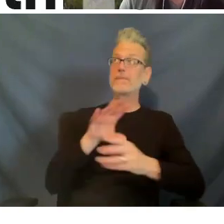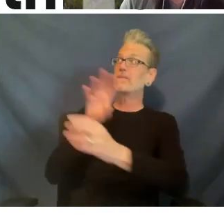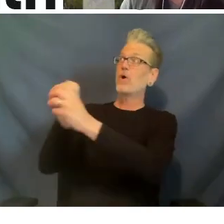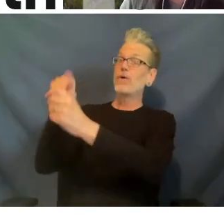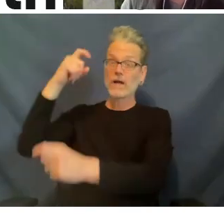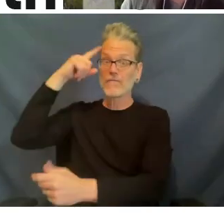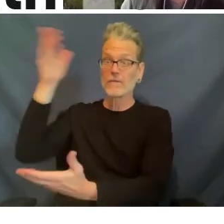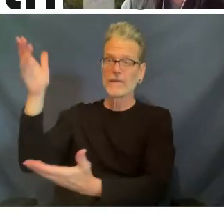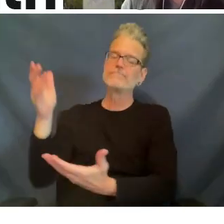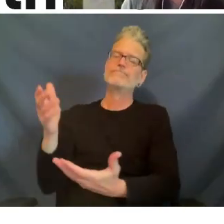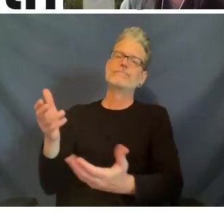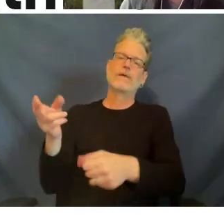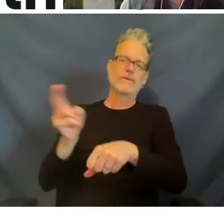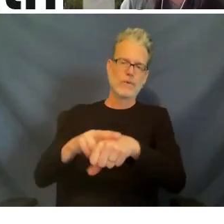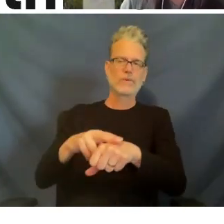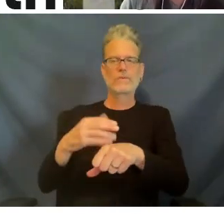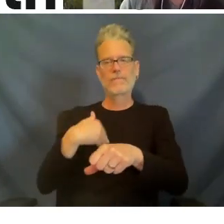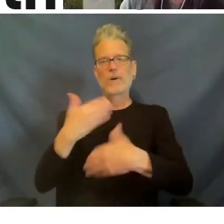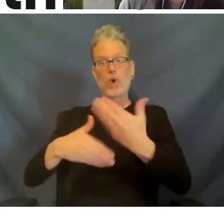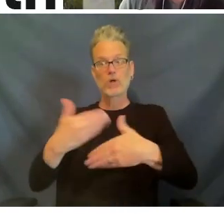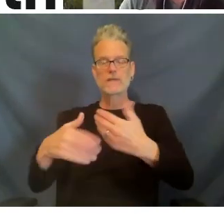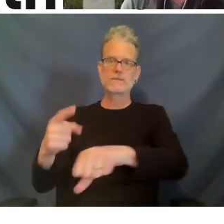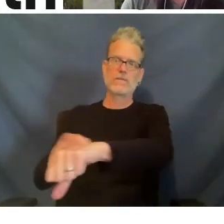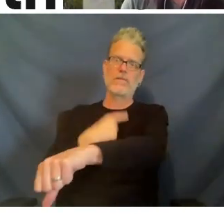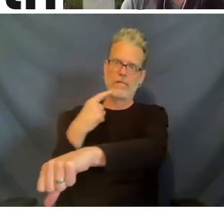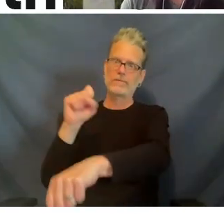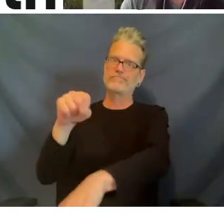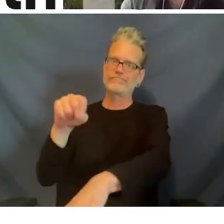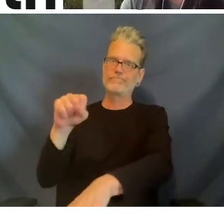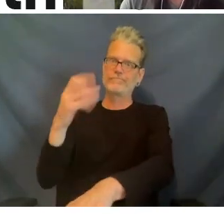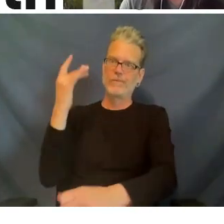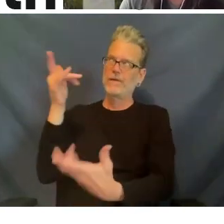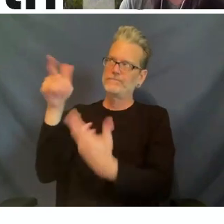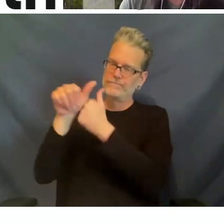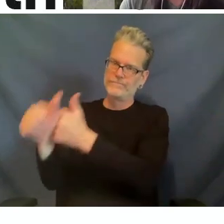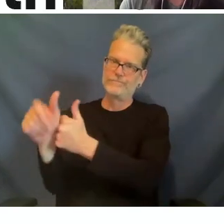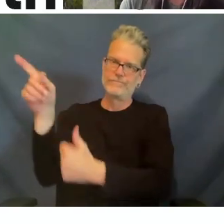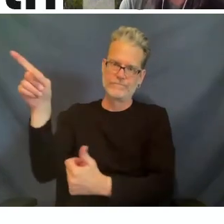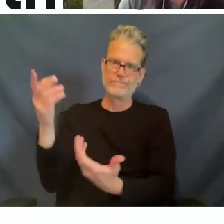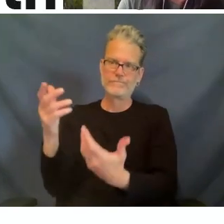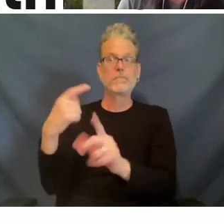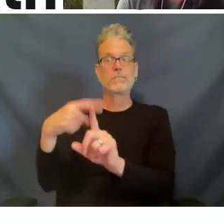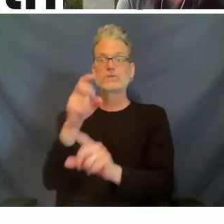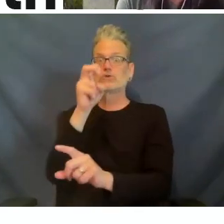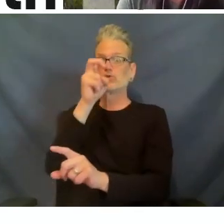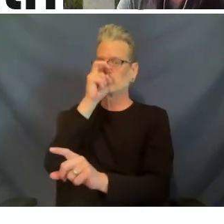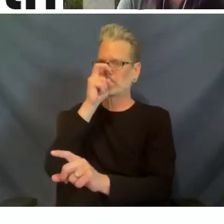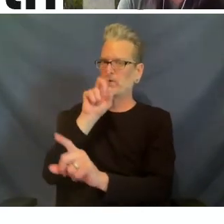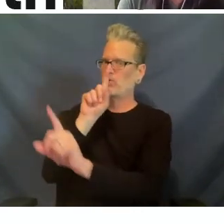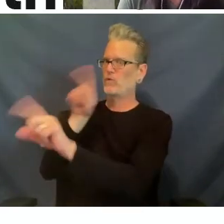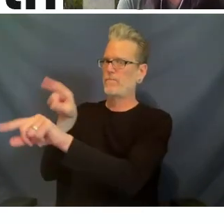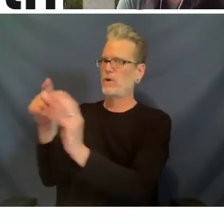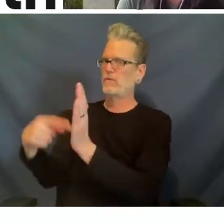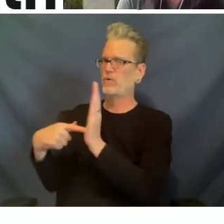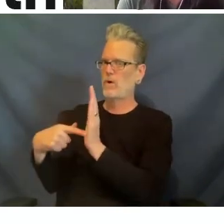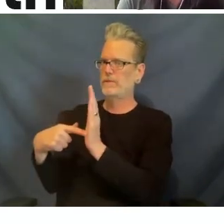we often have lengthy processes during bureaucracy and stricter reporting requirements. And what sets our agency